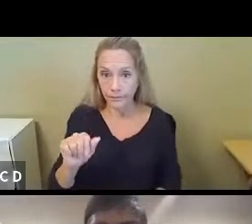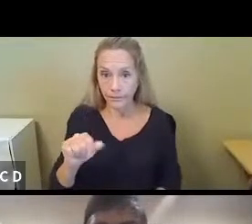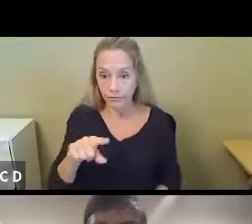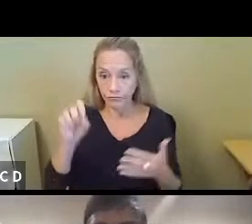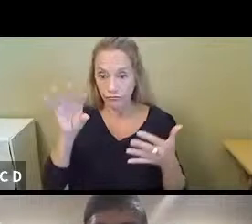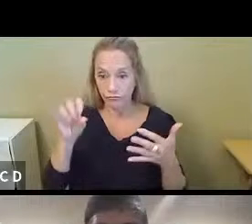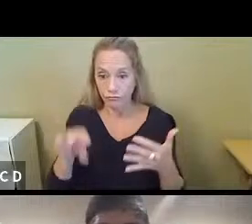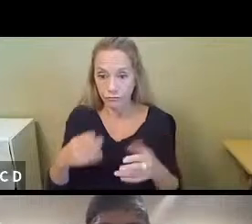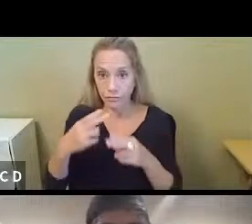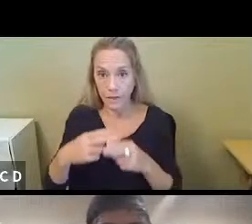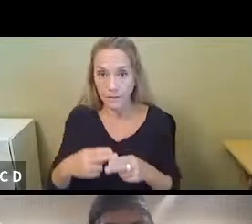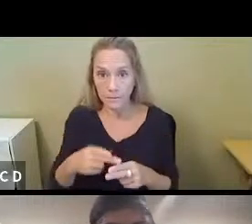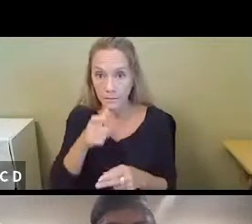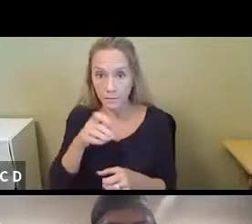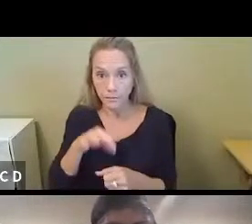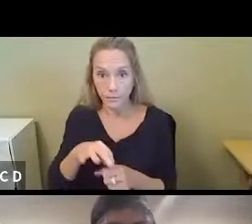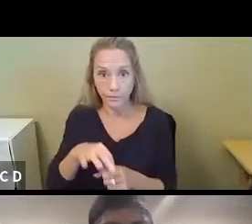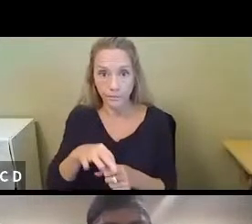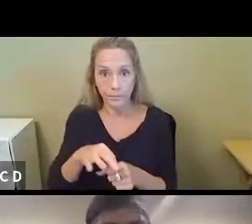please.